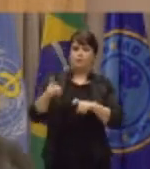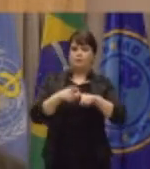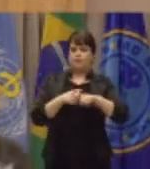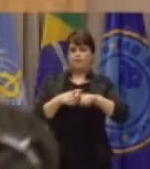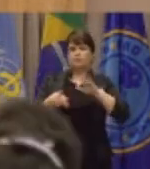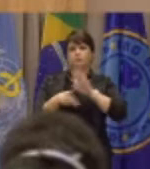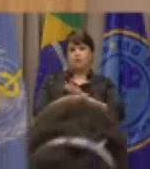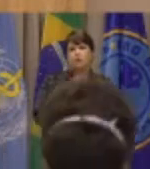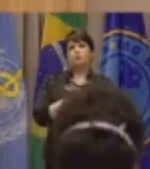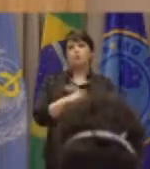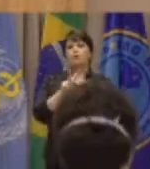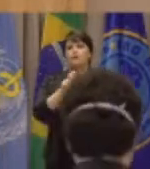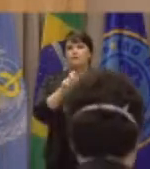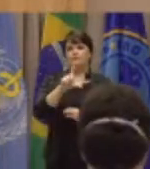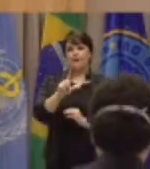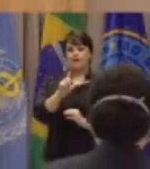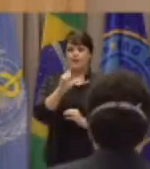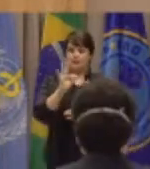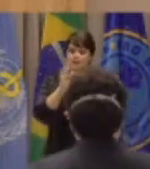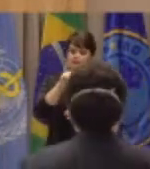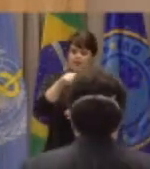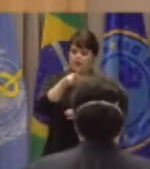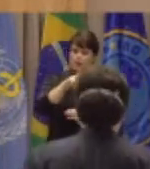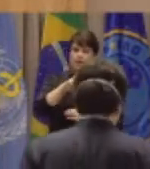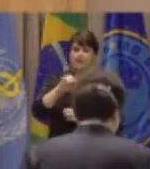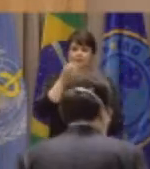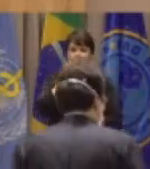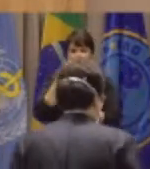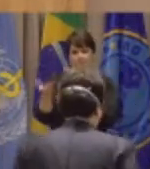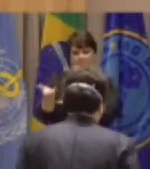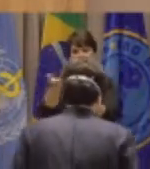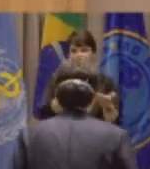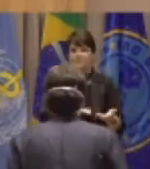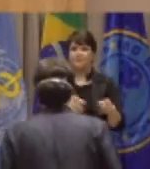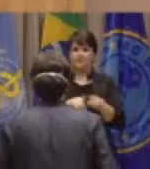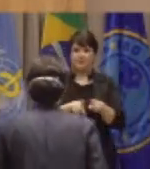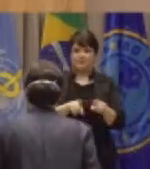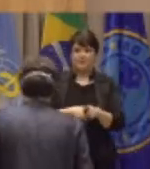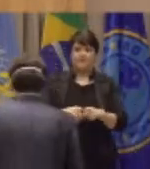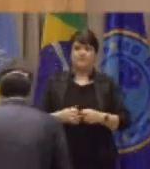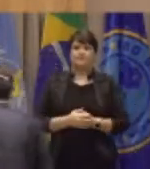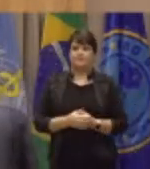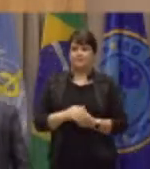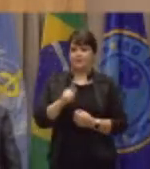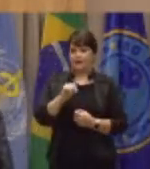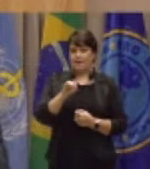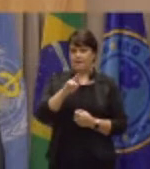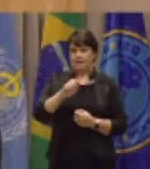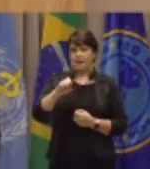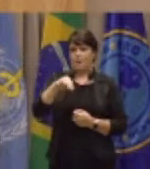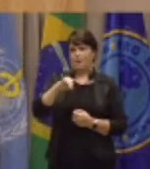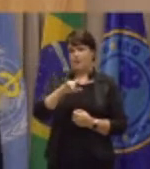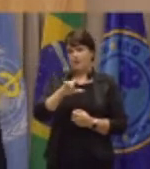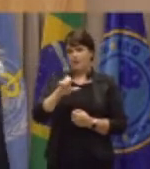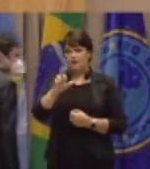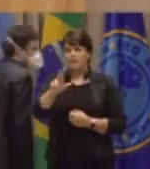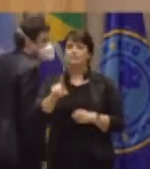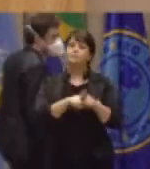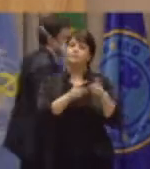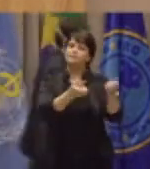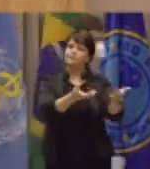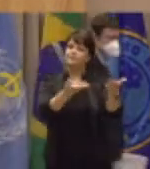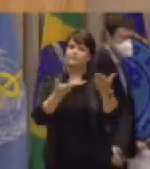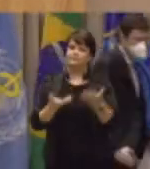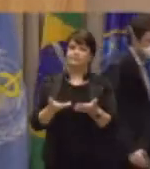also a professor from Vale do Taquari University. Welcome. I would also like